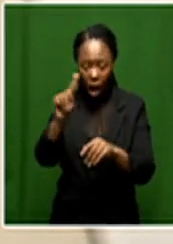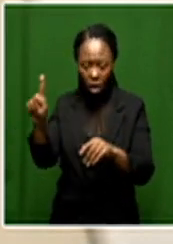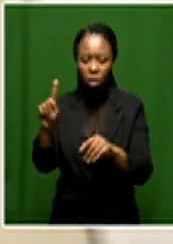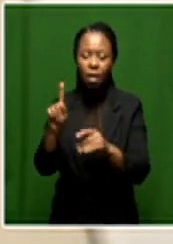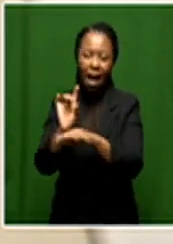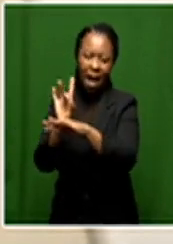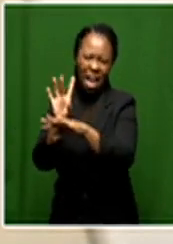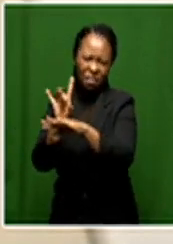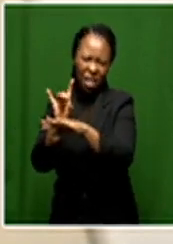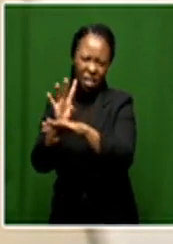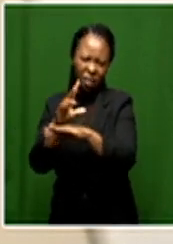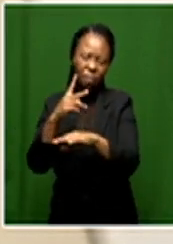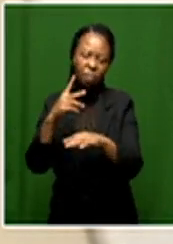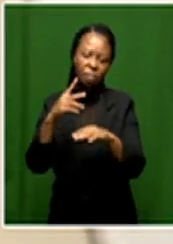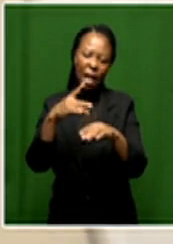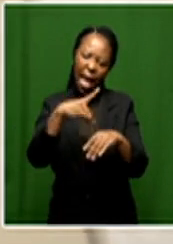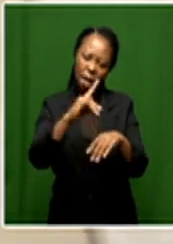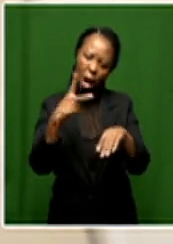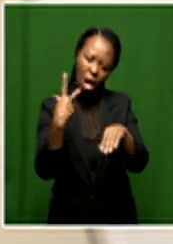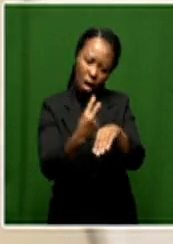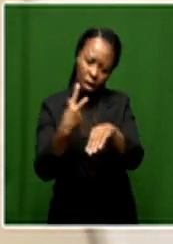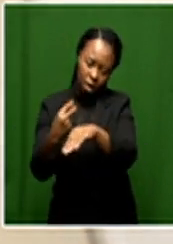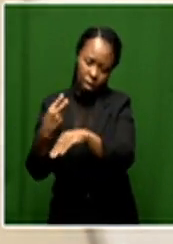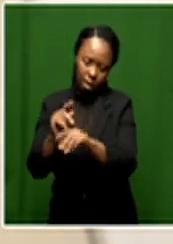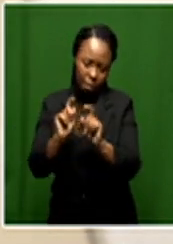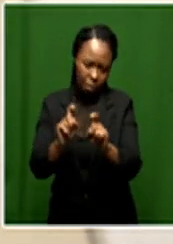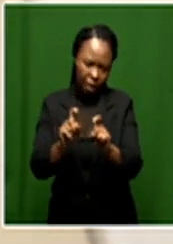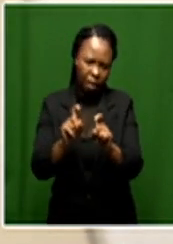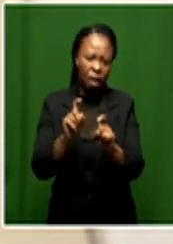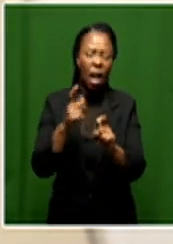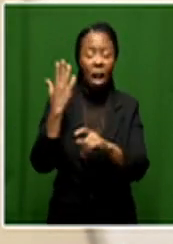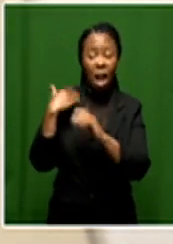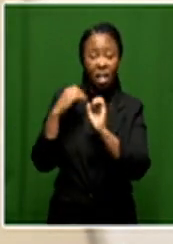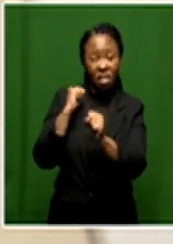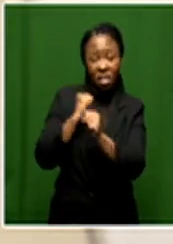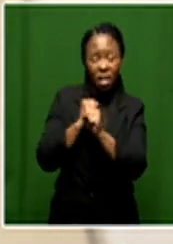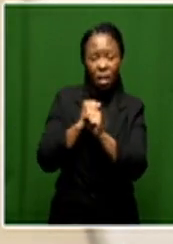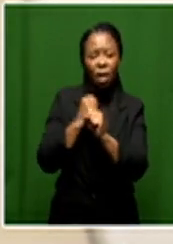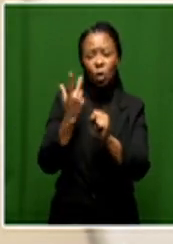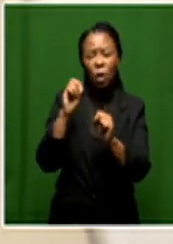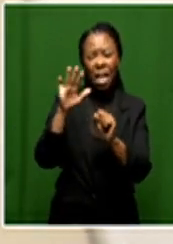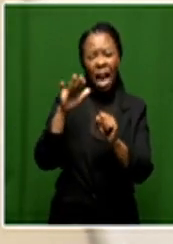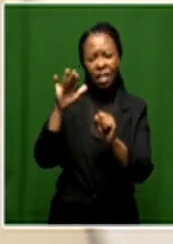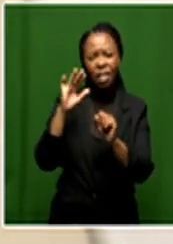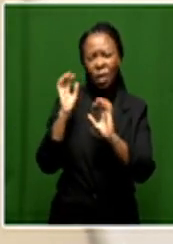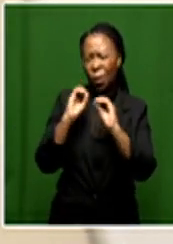We didn't have any cases last year. We also did not have any cases in 2019. We had